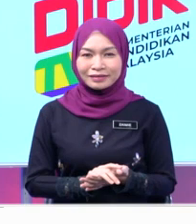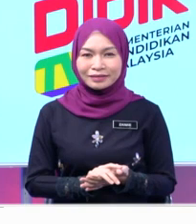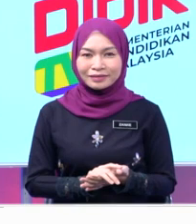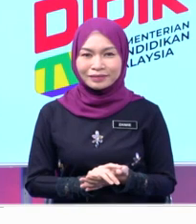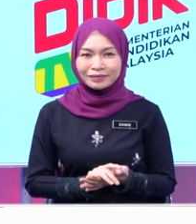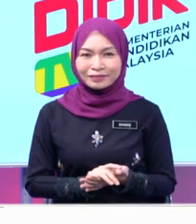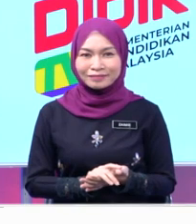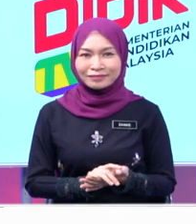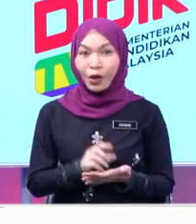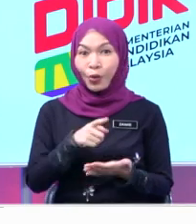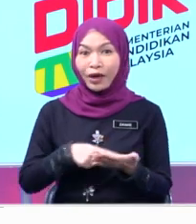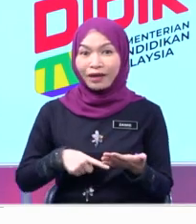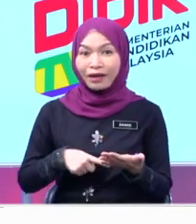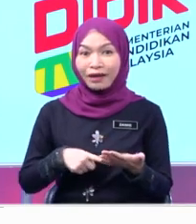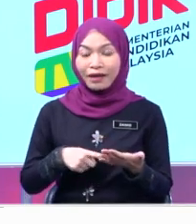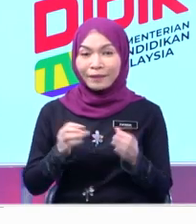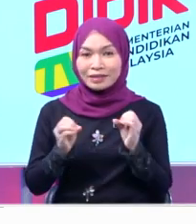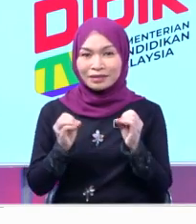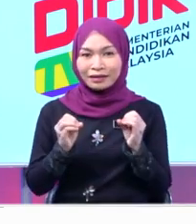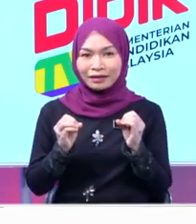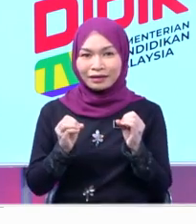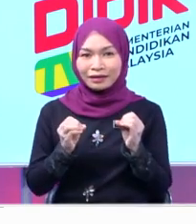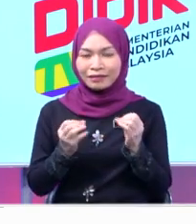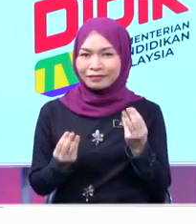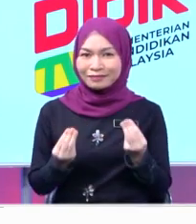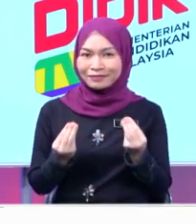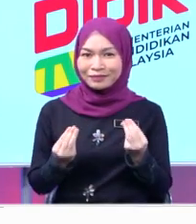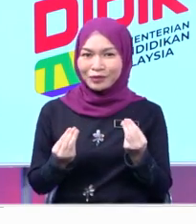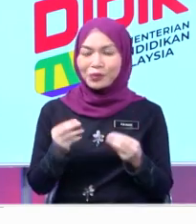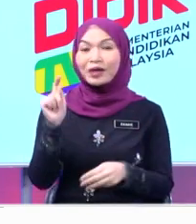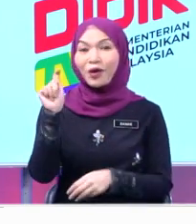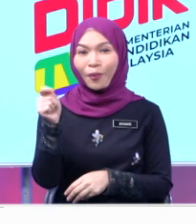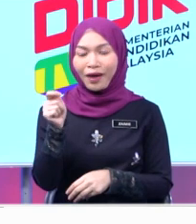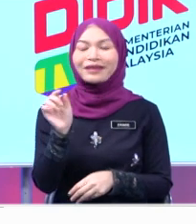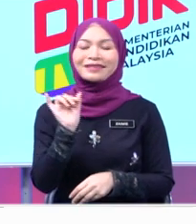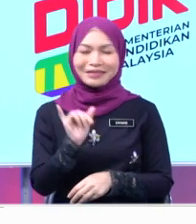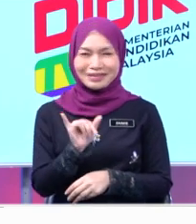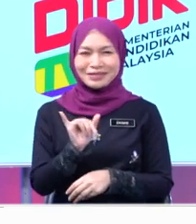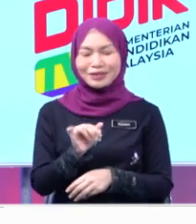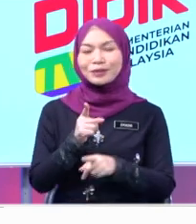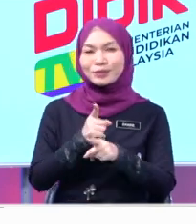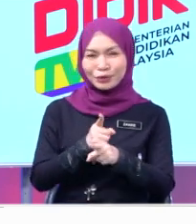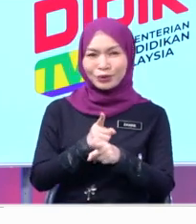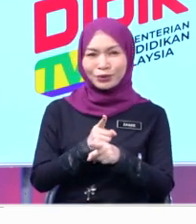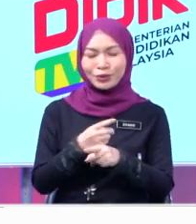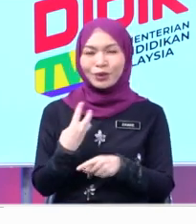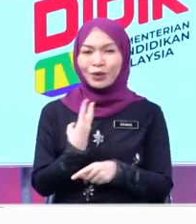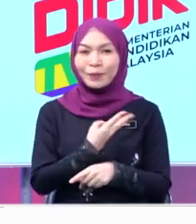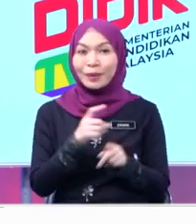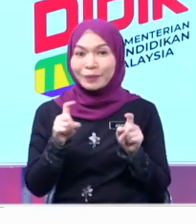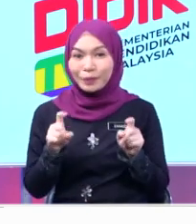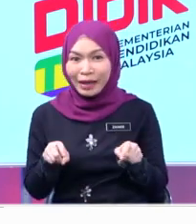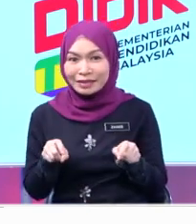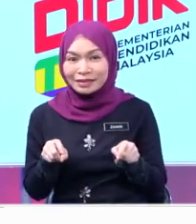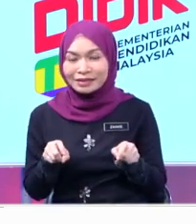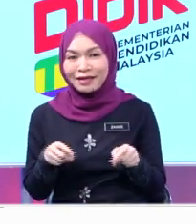We are missing the, yes, CD said it, but probably his microphone, he said comma, that's correct. So we should have a comma. Where, Chris,